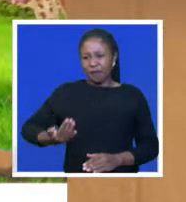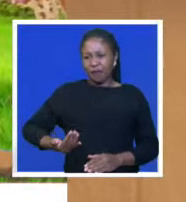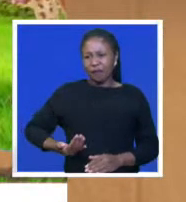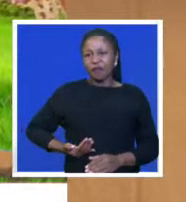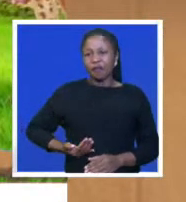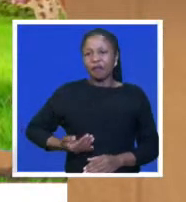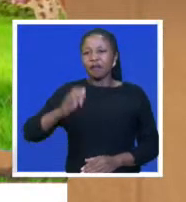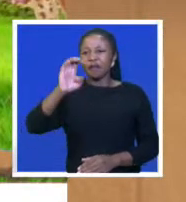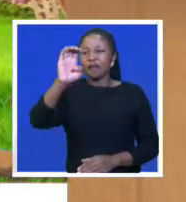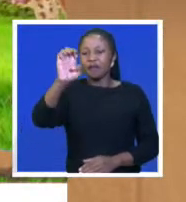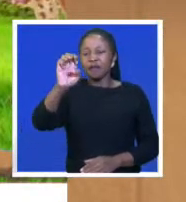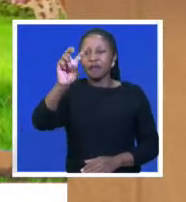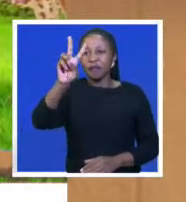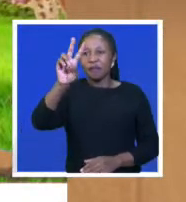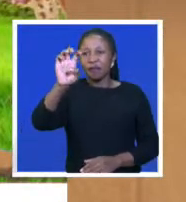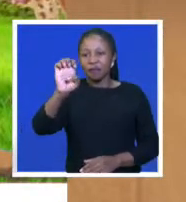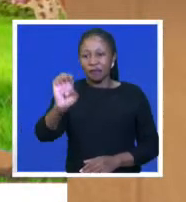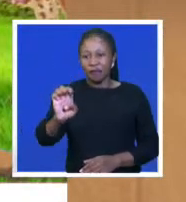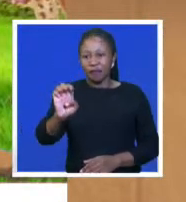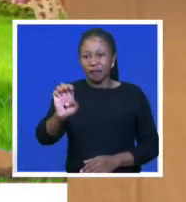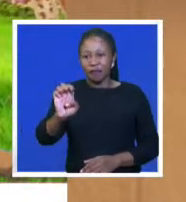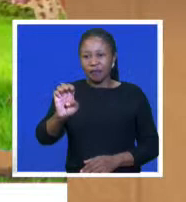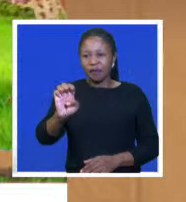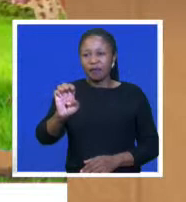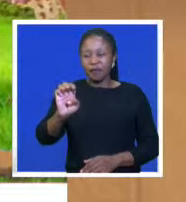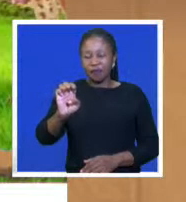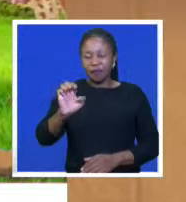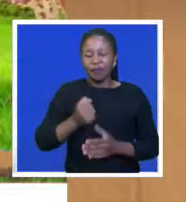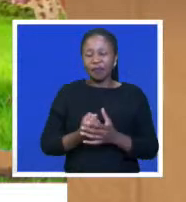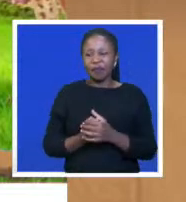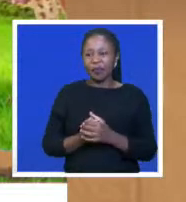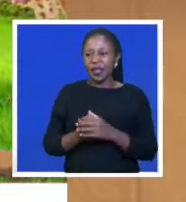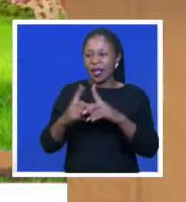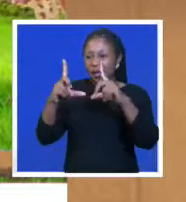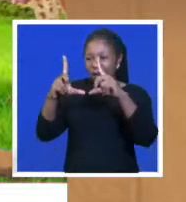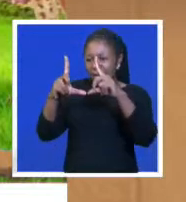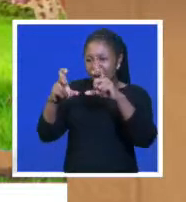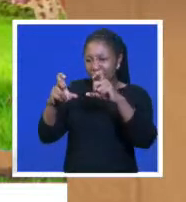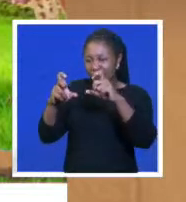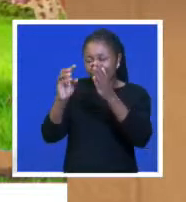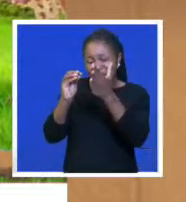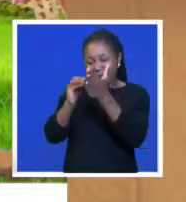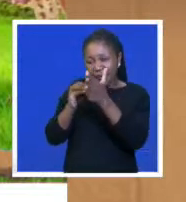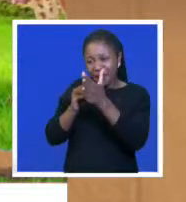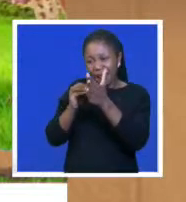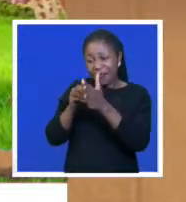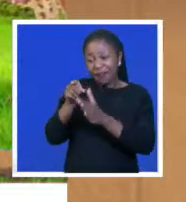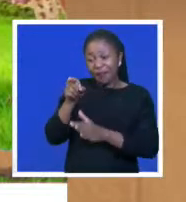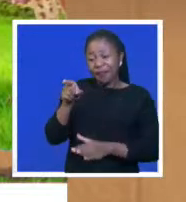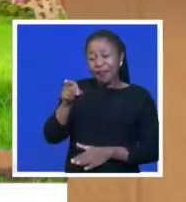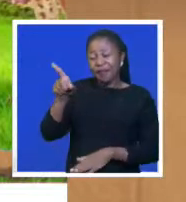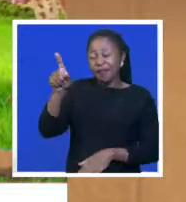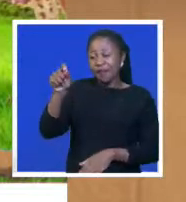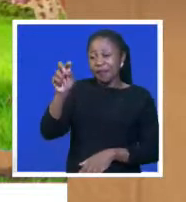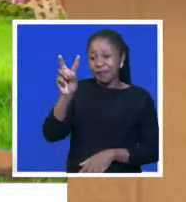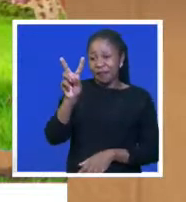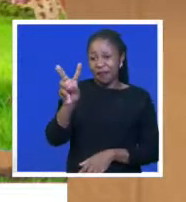On your screens right now, there's a picture that is showing. What can you see in this